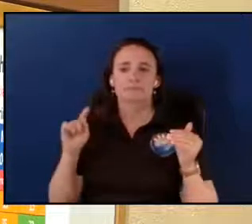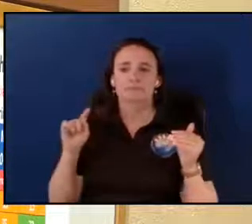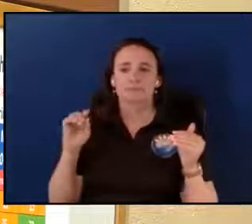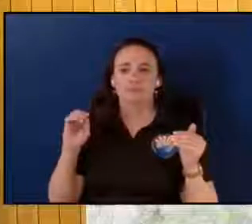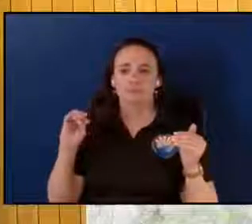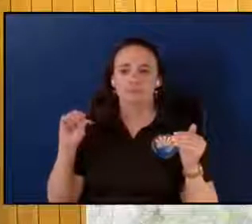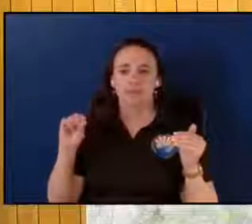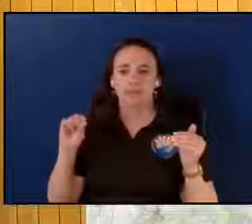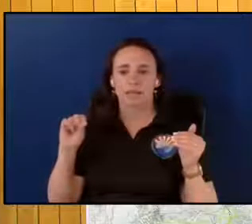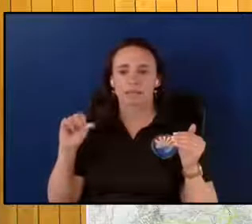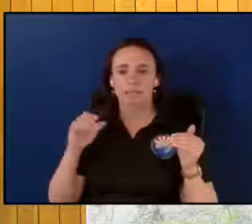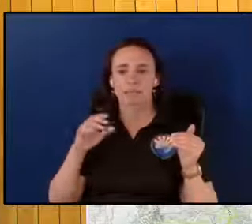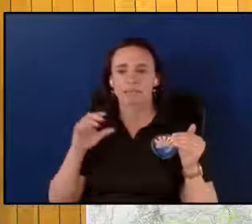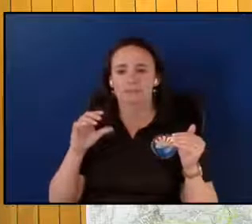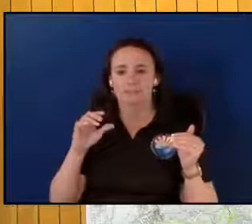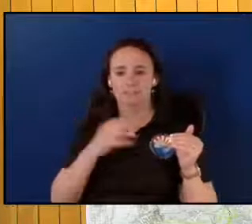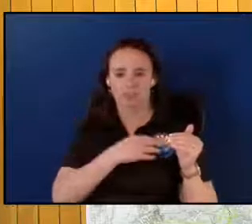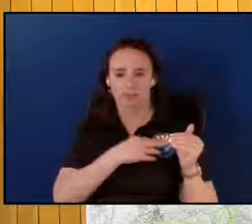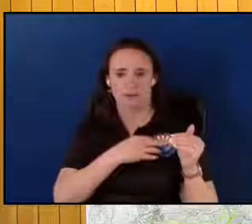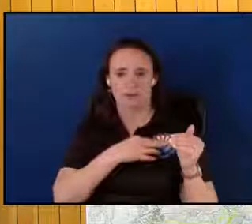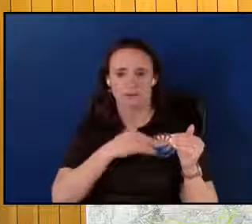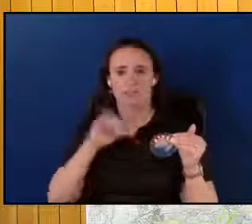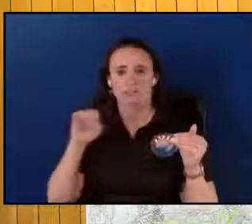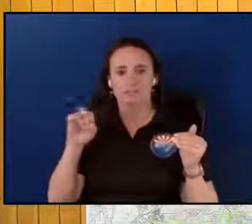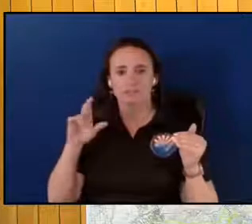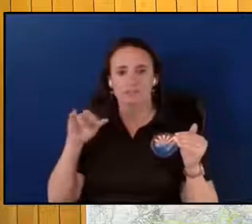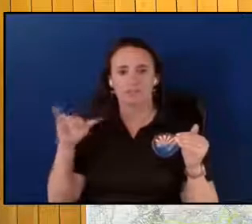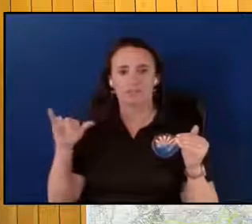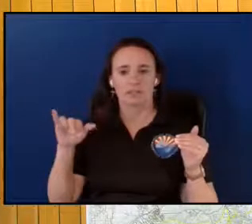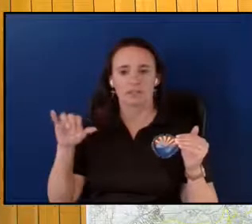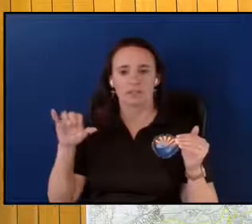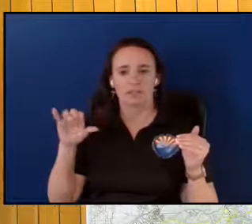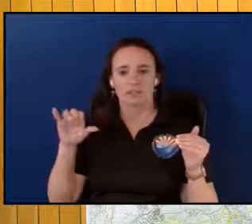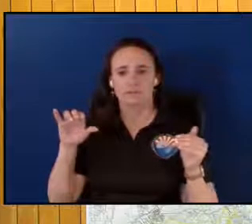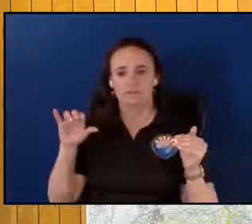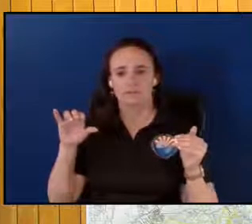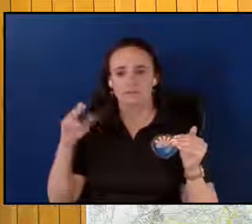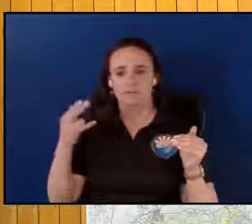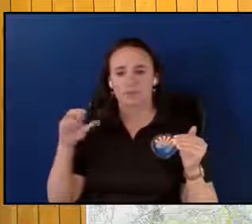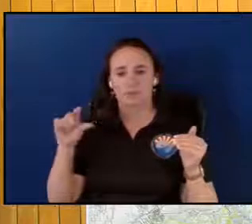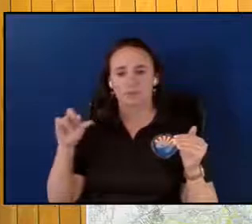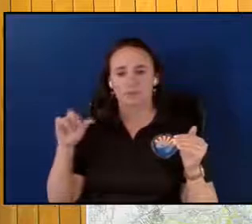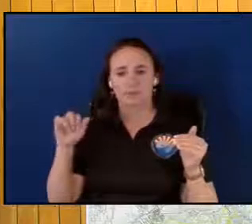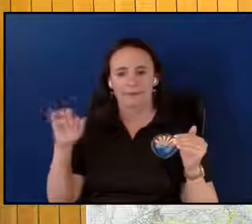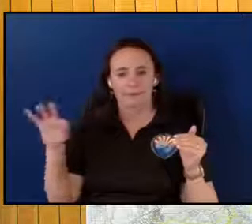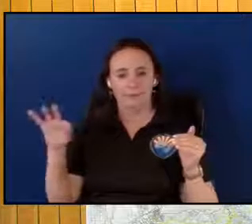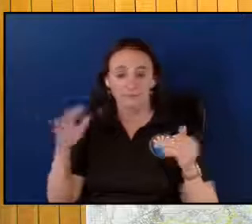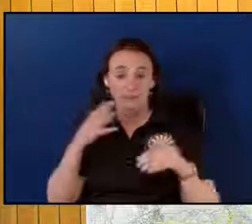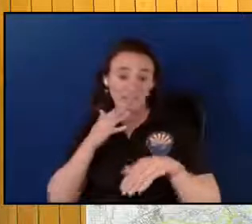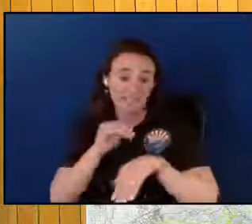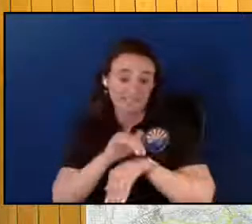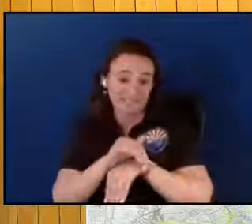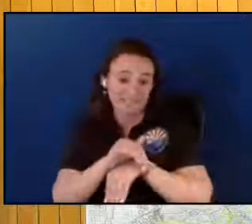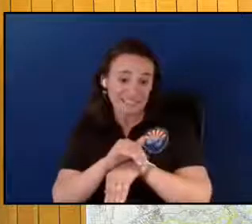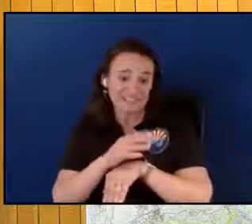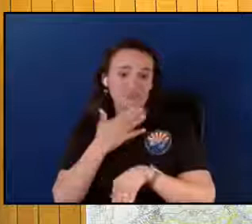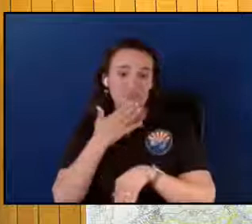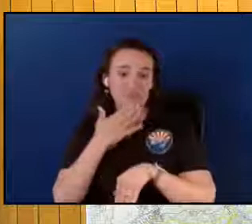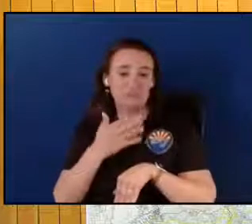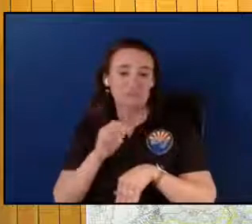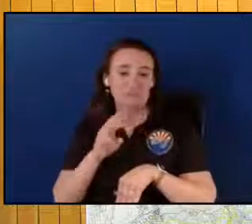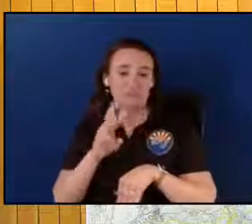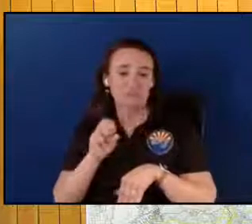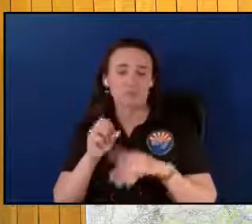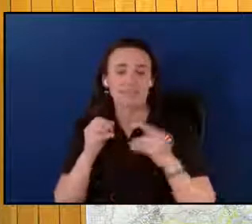Hogreff. Good evening, Taos County. We had some good news today, and I want to share that with